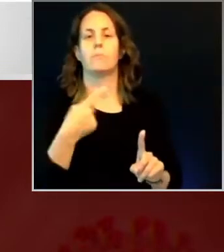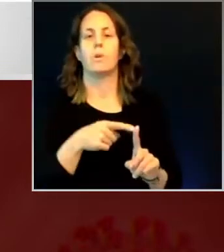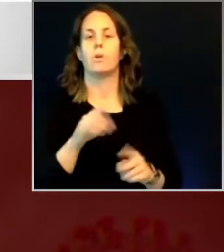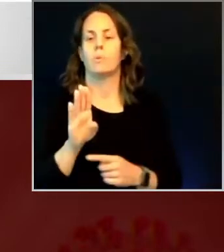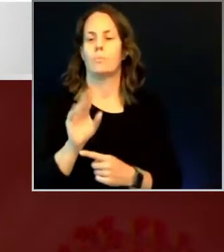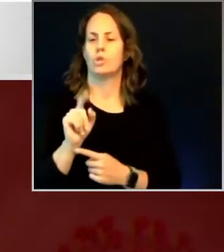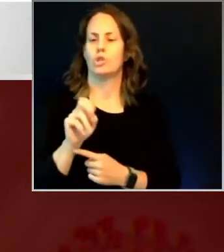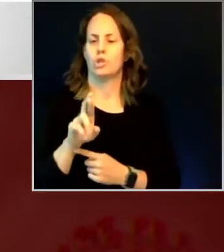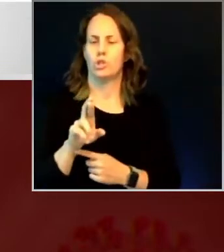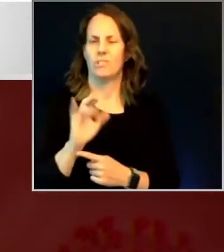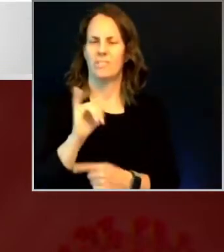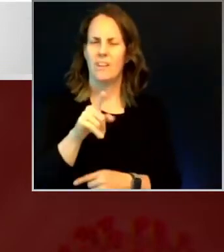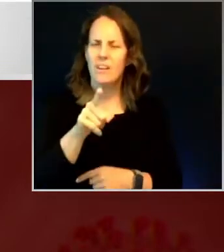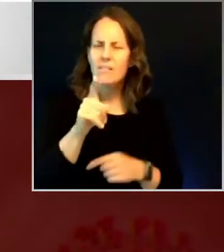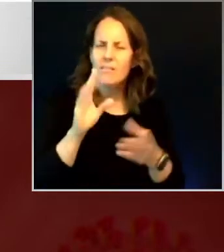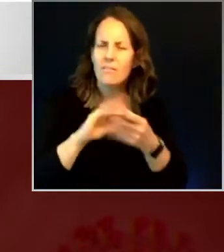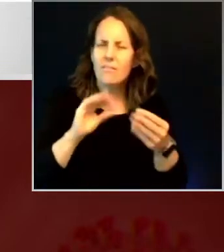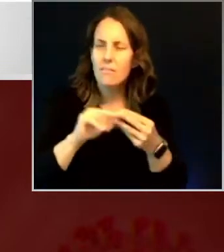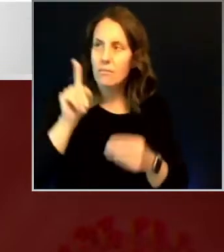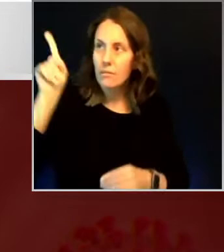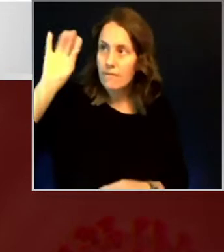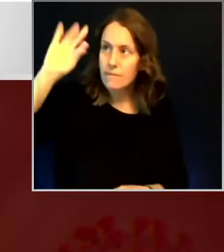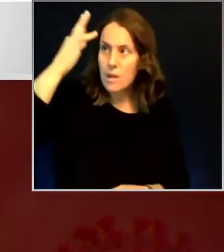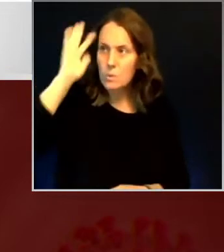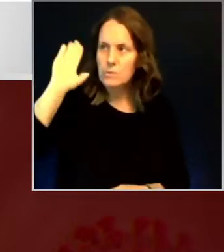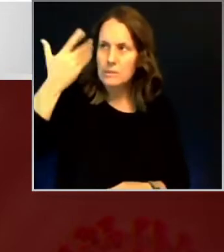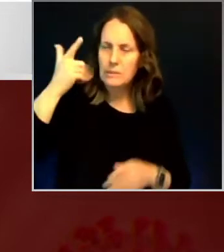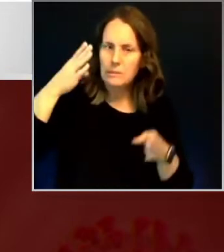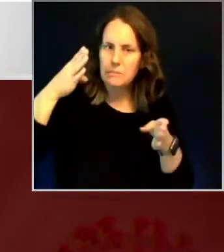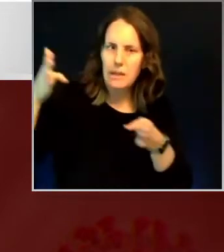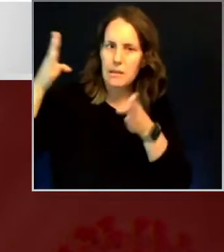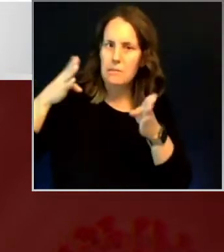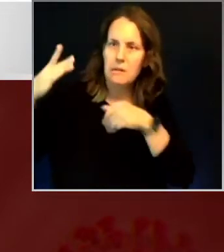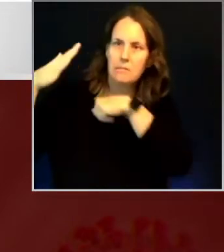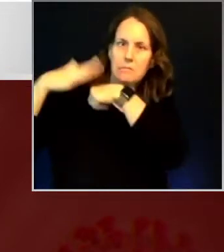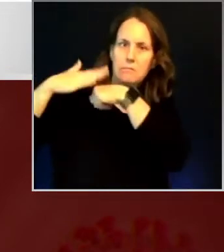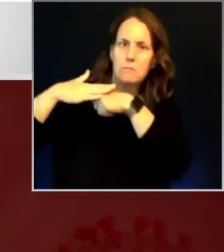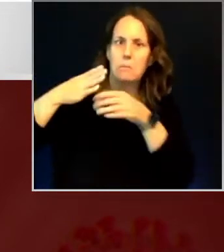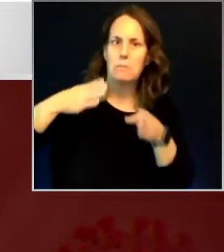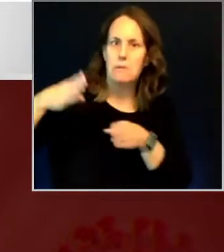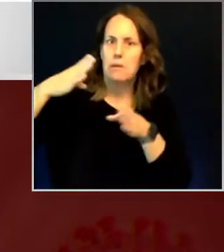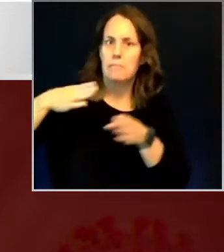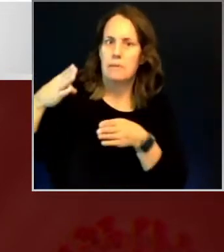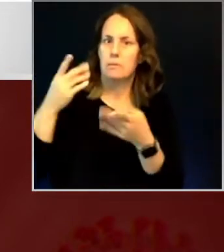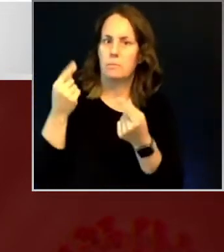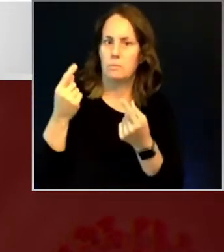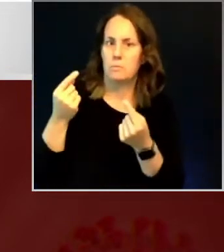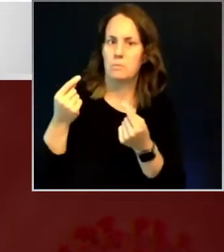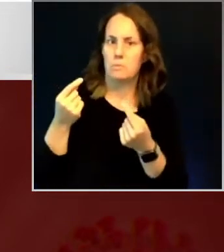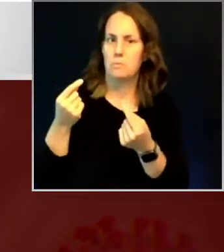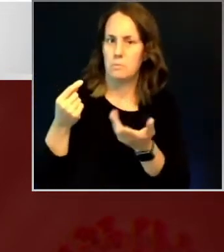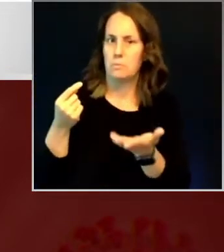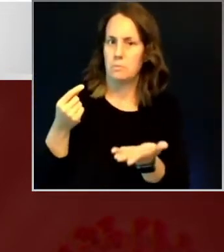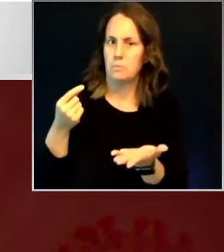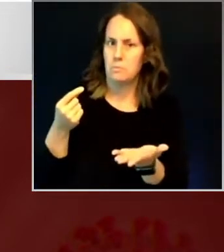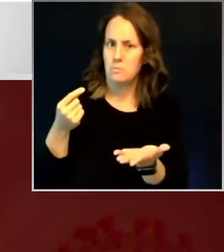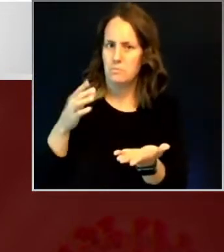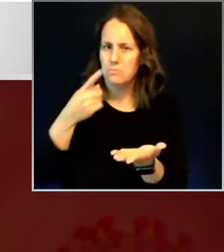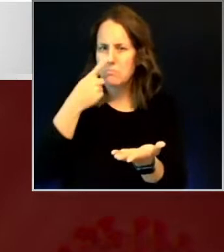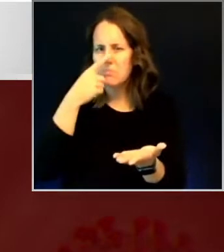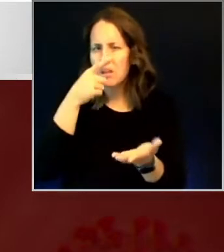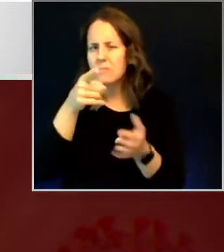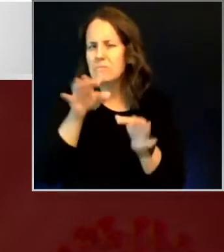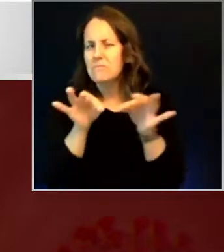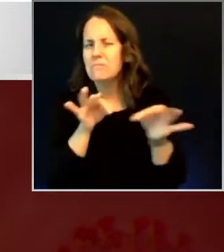distribution at least. I know you had mentioned a little bit about the plans, but can you give a little bit more specifics into the plans underway? And do you expect that you'll be bringing back